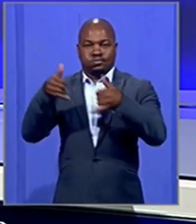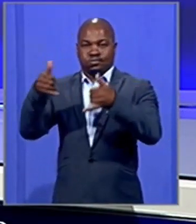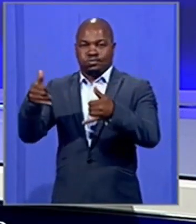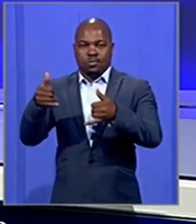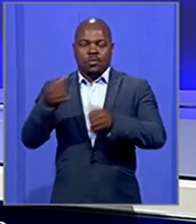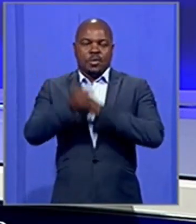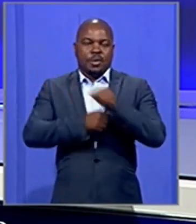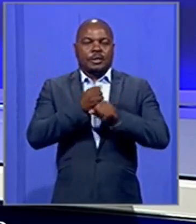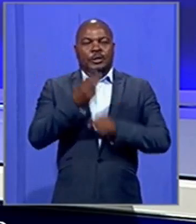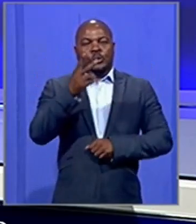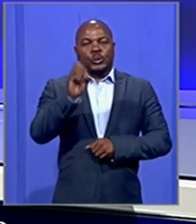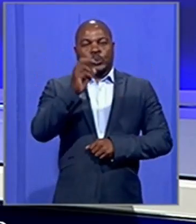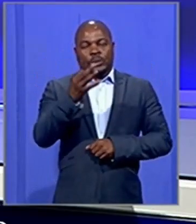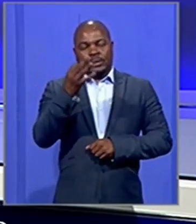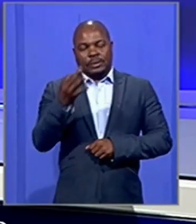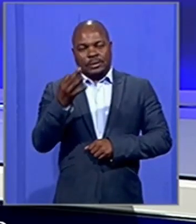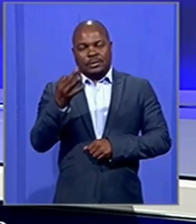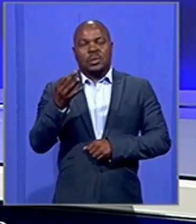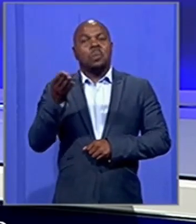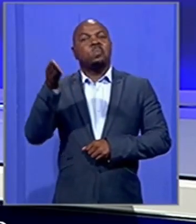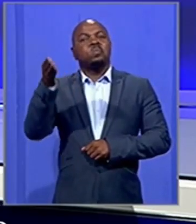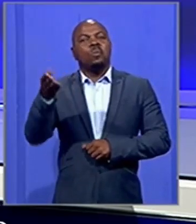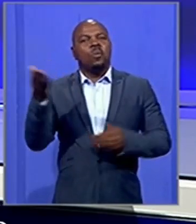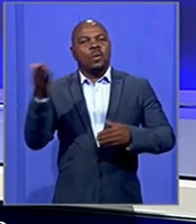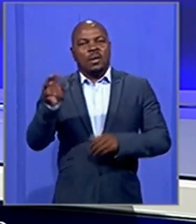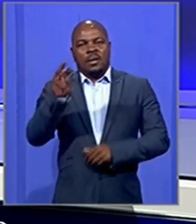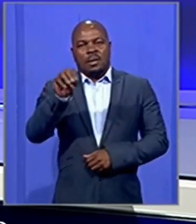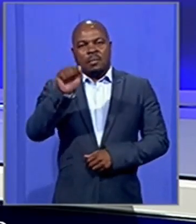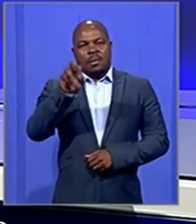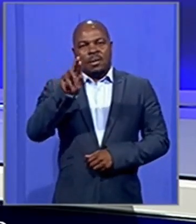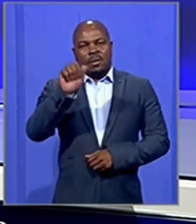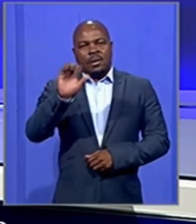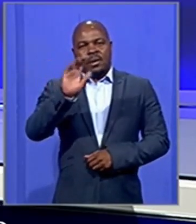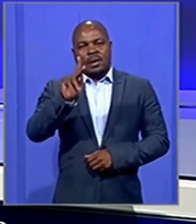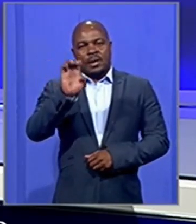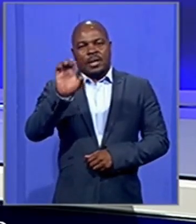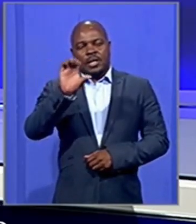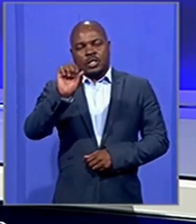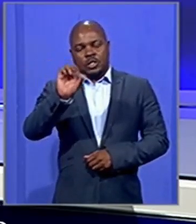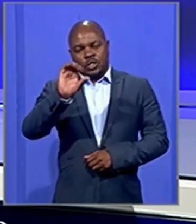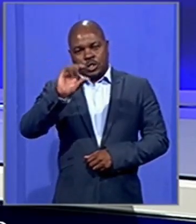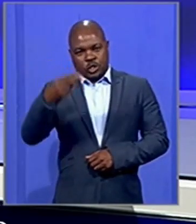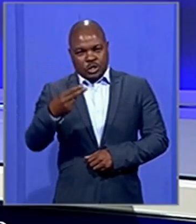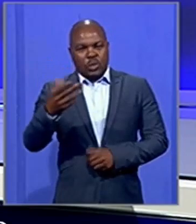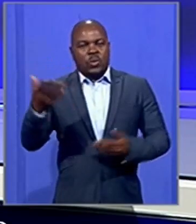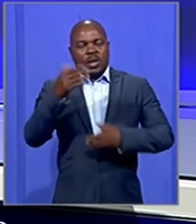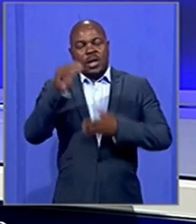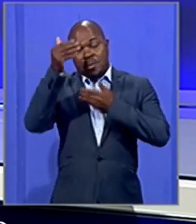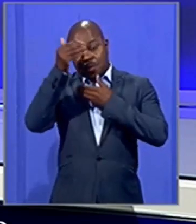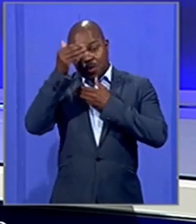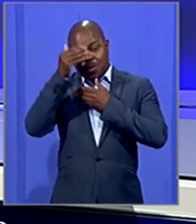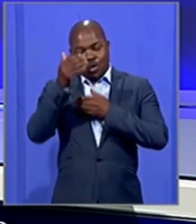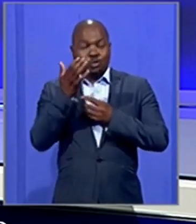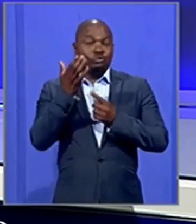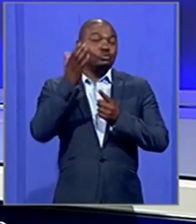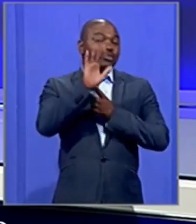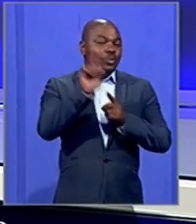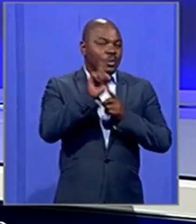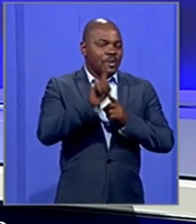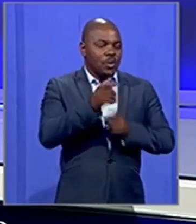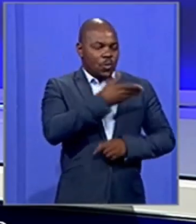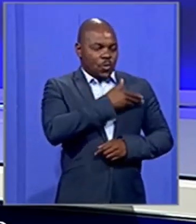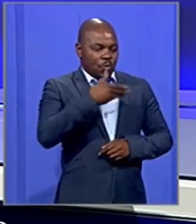tša 2023 wo o bego o swaretšwe ka Marrakesh ka Morocco o laeditše maatla ao a lego gona dipapading